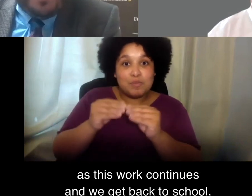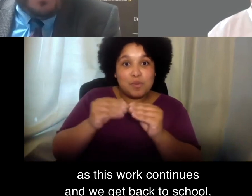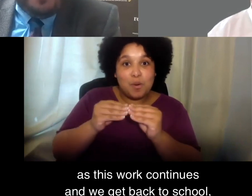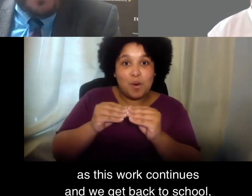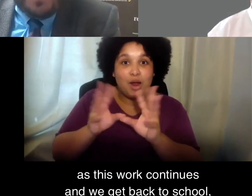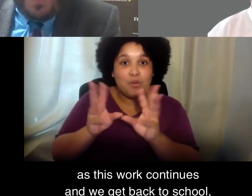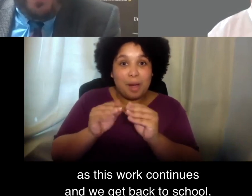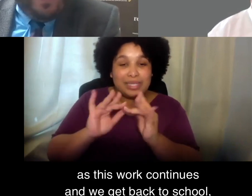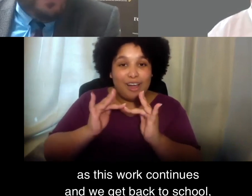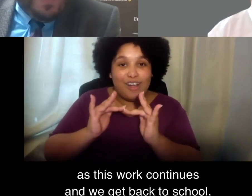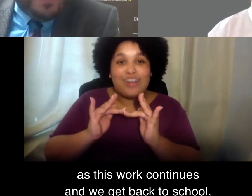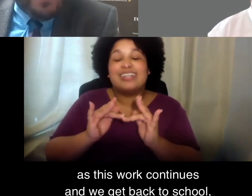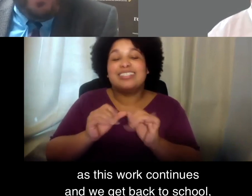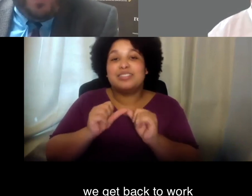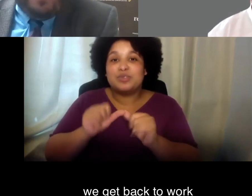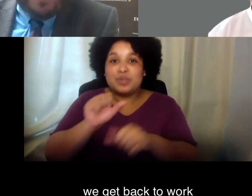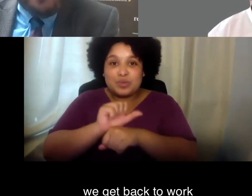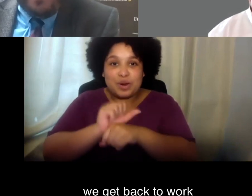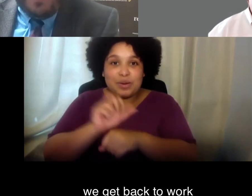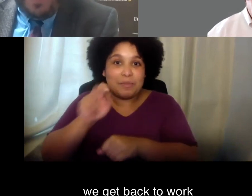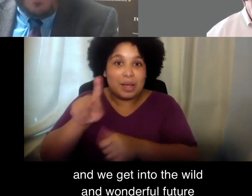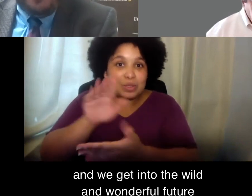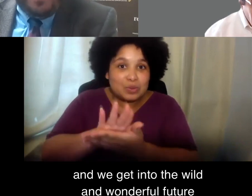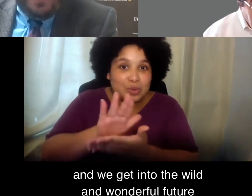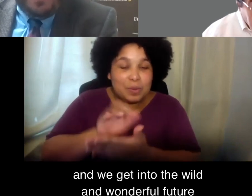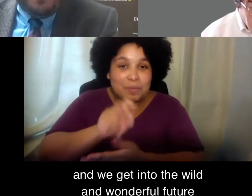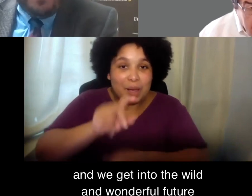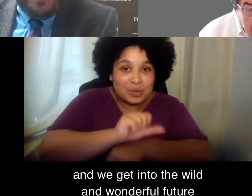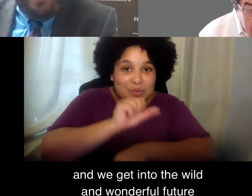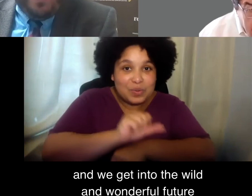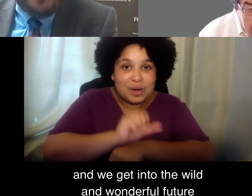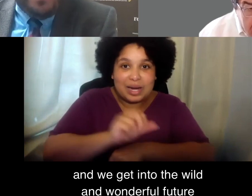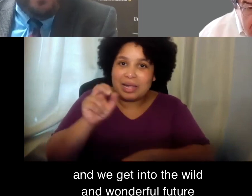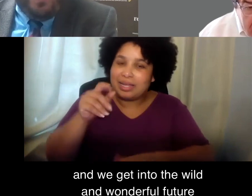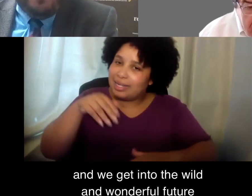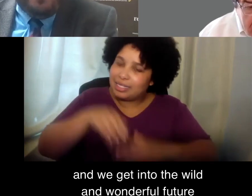work continues and we get back to school, we get back to work, and we get into